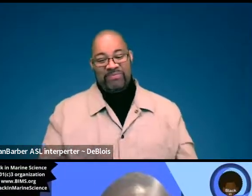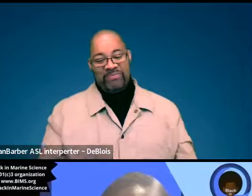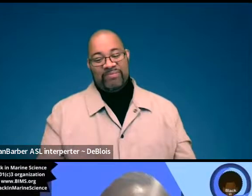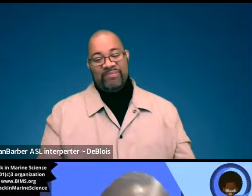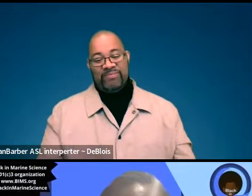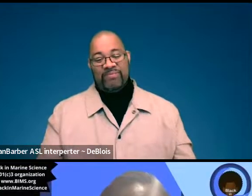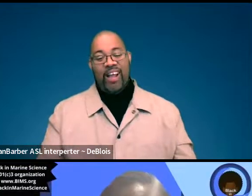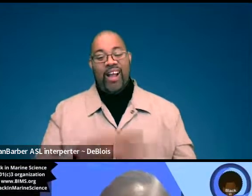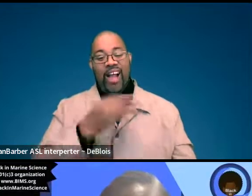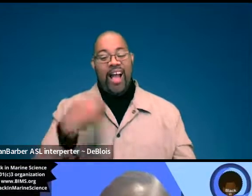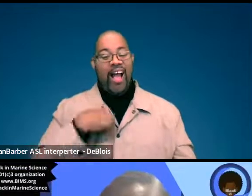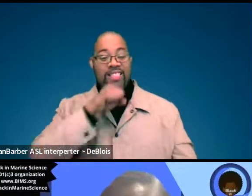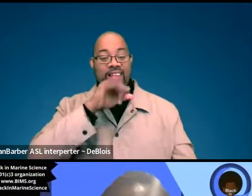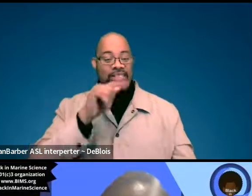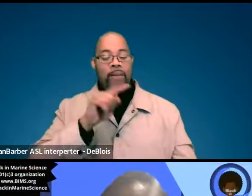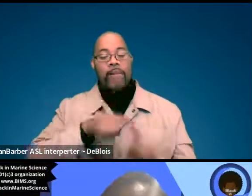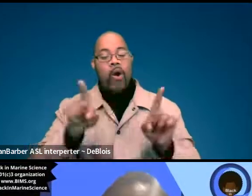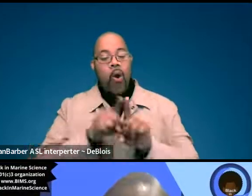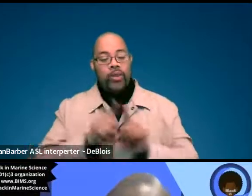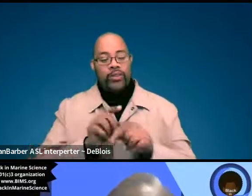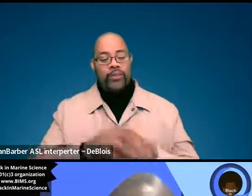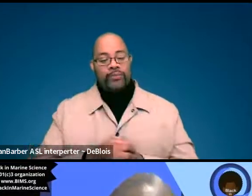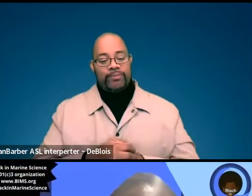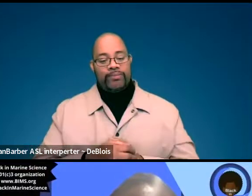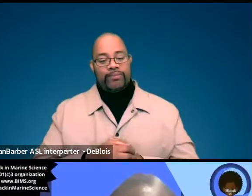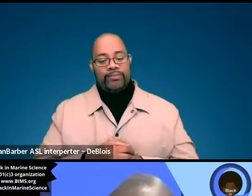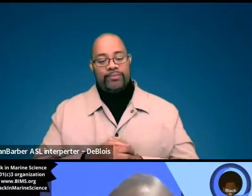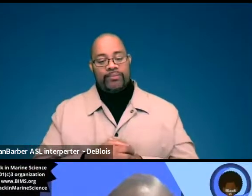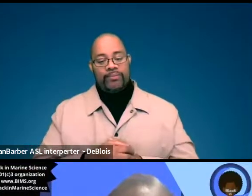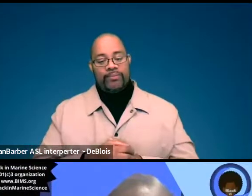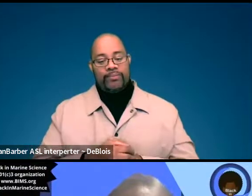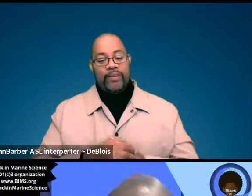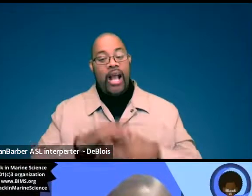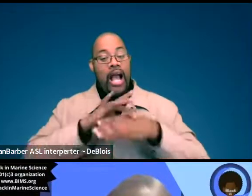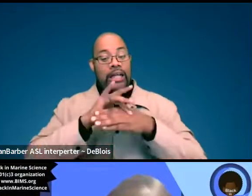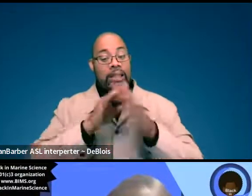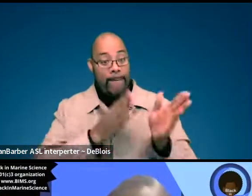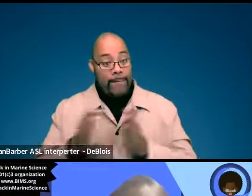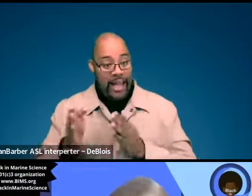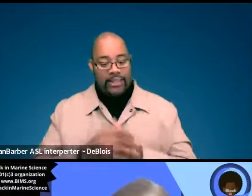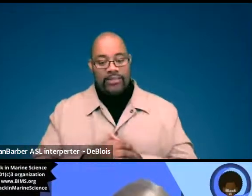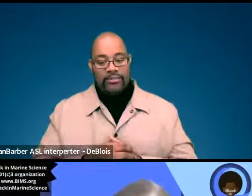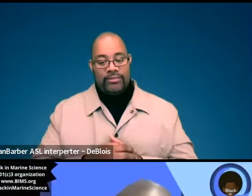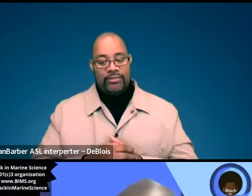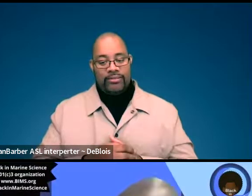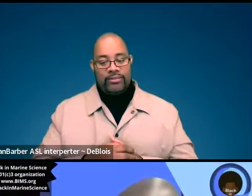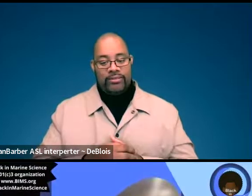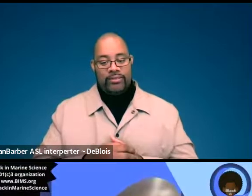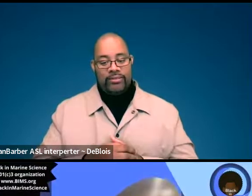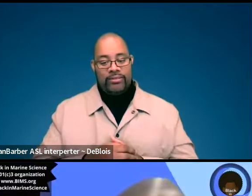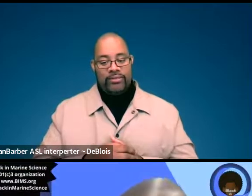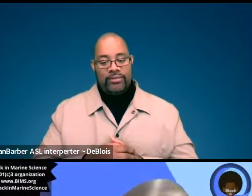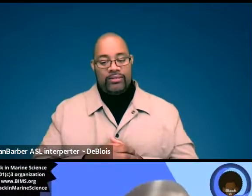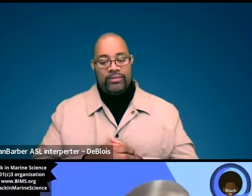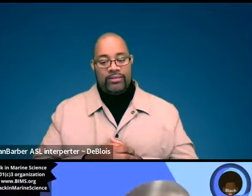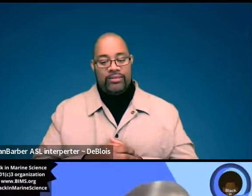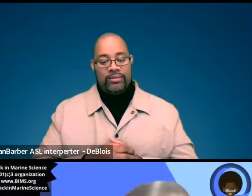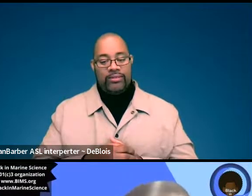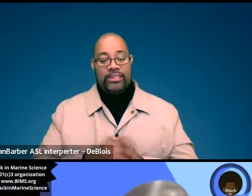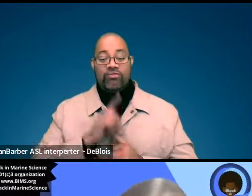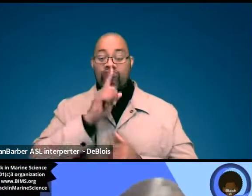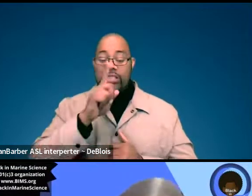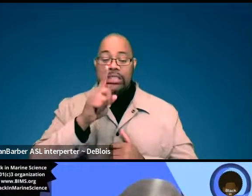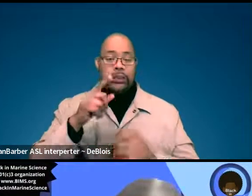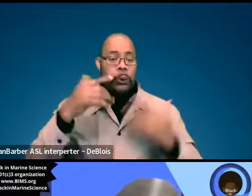Yes. And I love it. But also, content planning is a